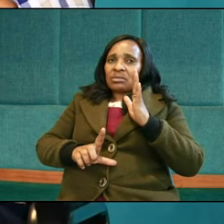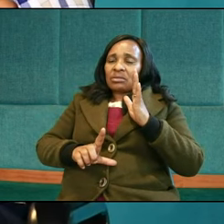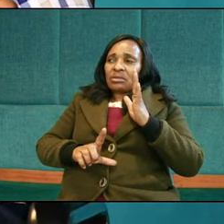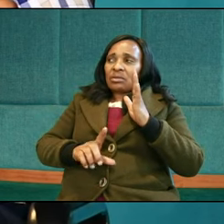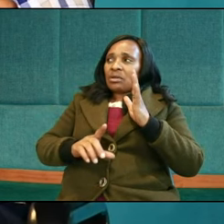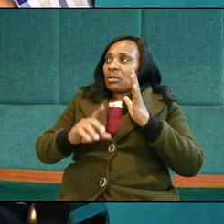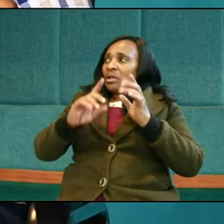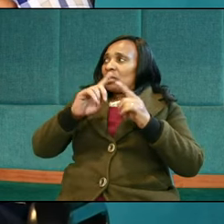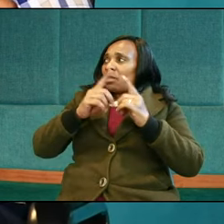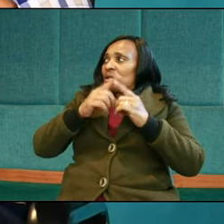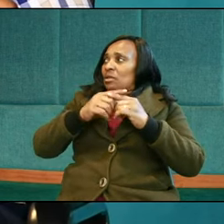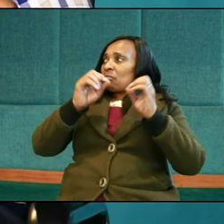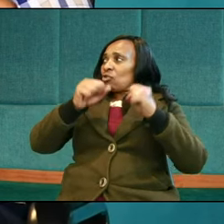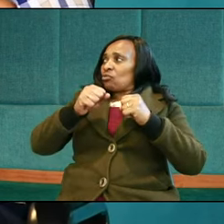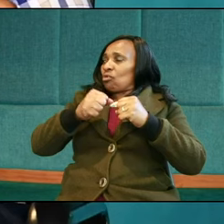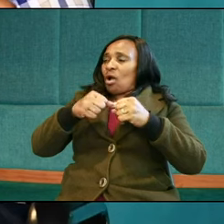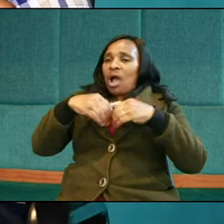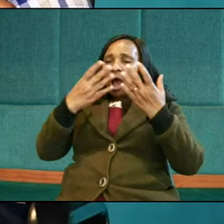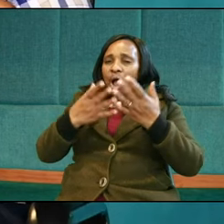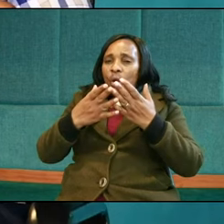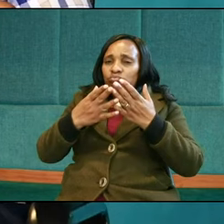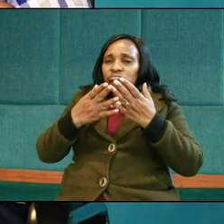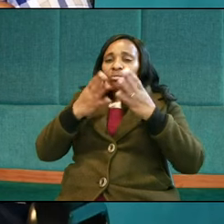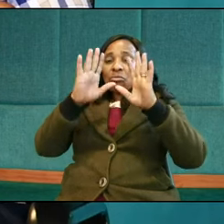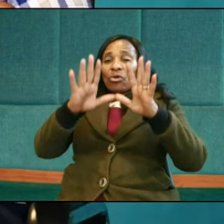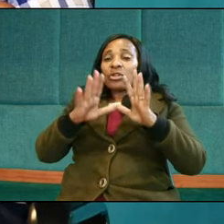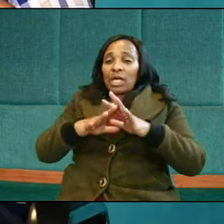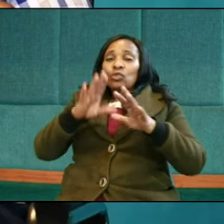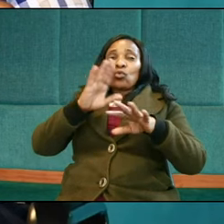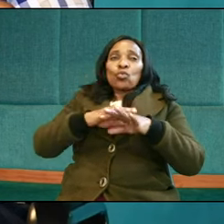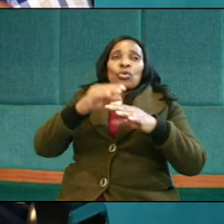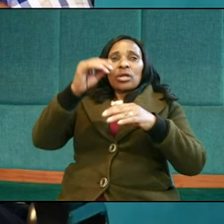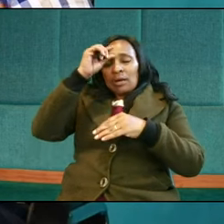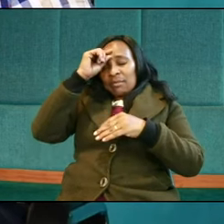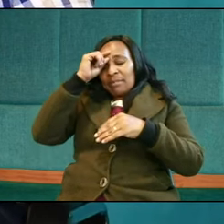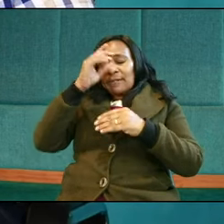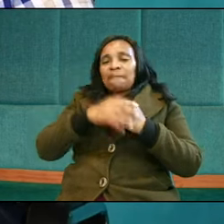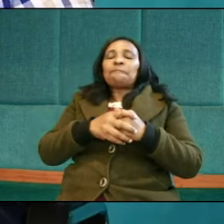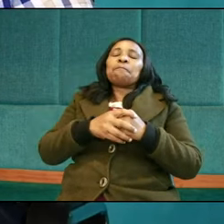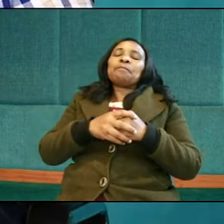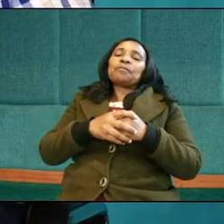the we rank them according to how crucial they are for good government.